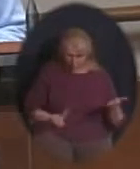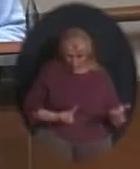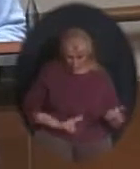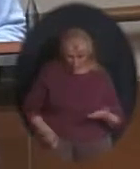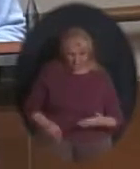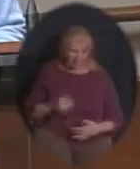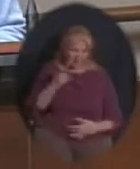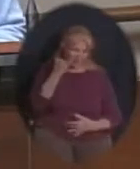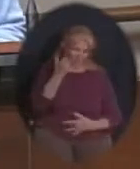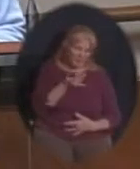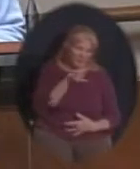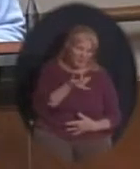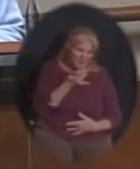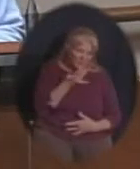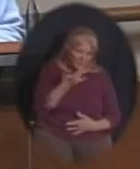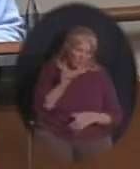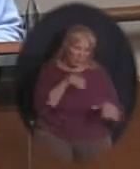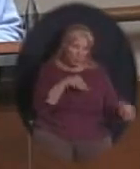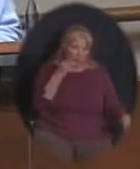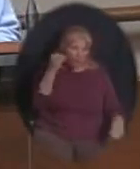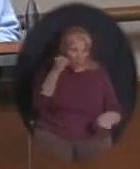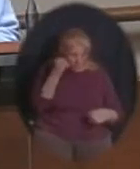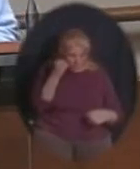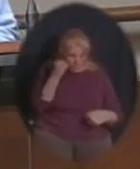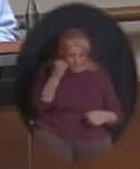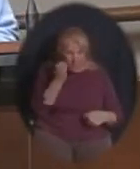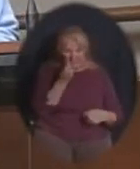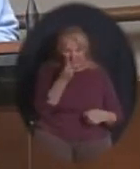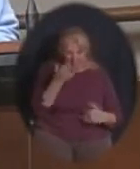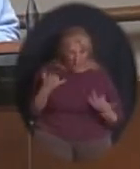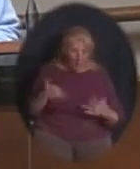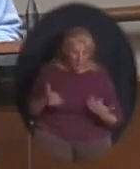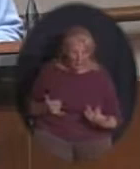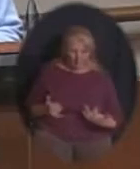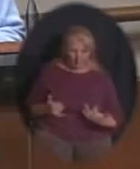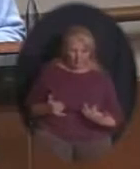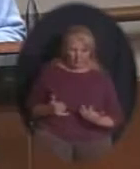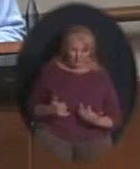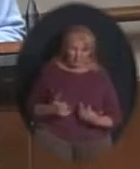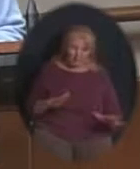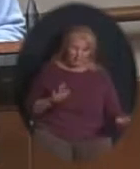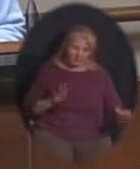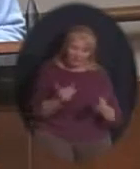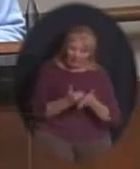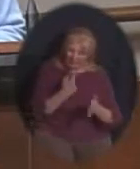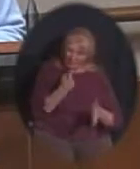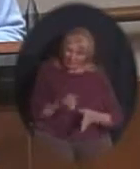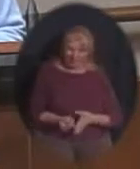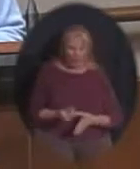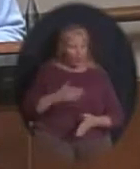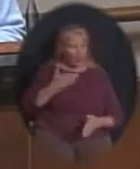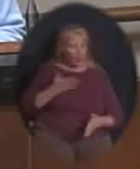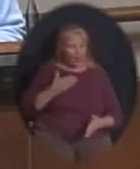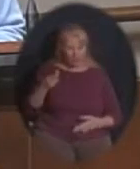and playing with her friends. Offering Spanish after school, again, we are thrilled with the opportunity, but